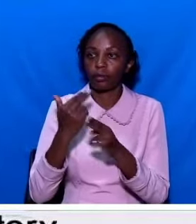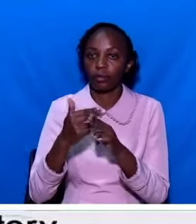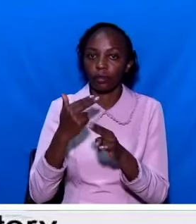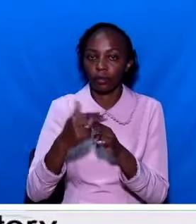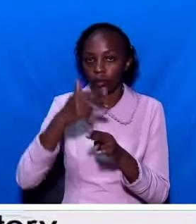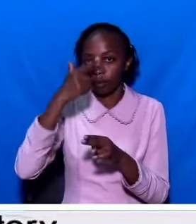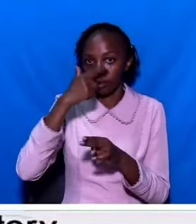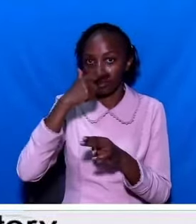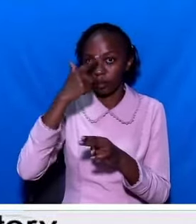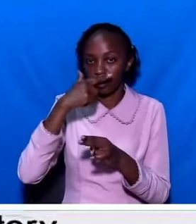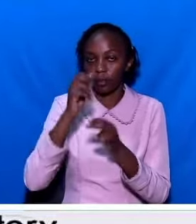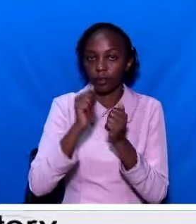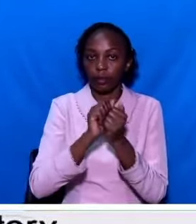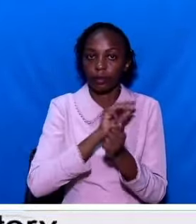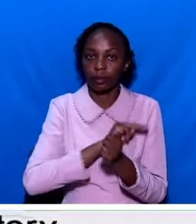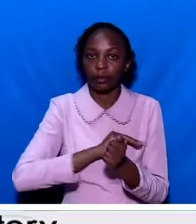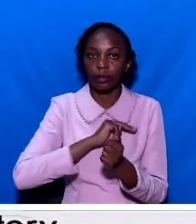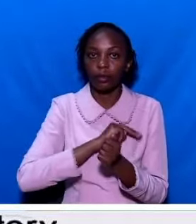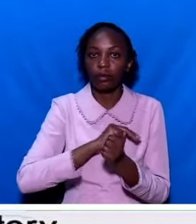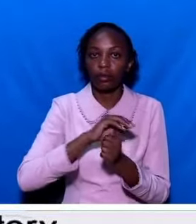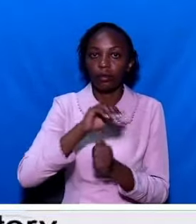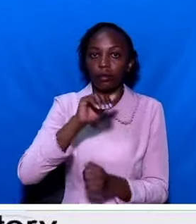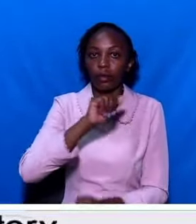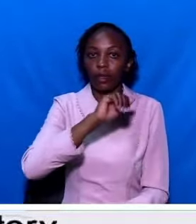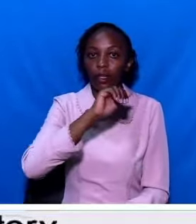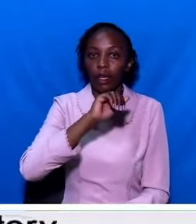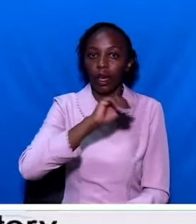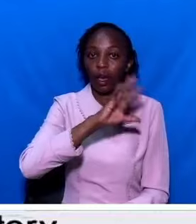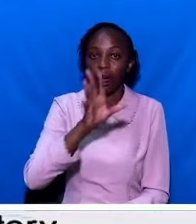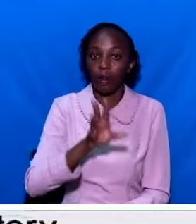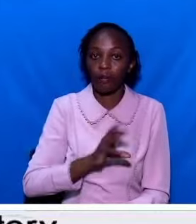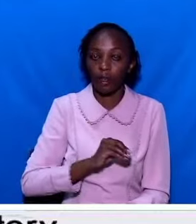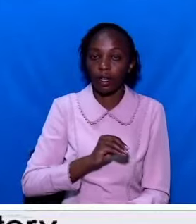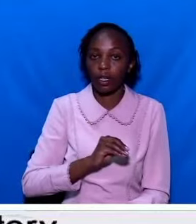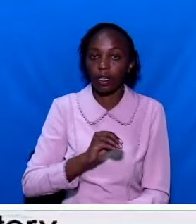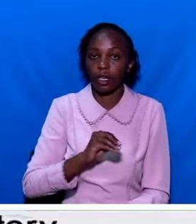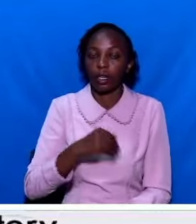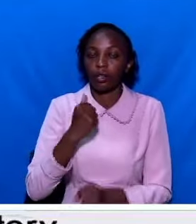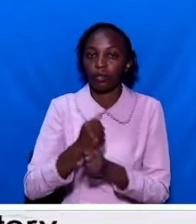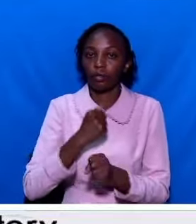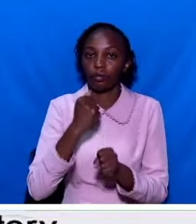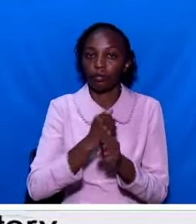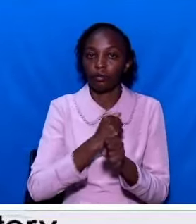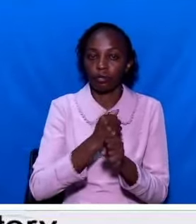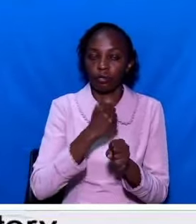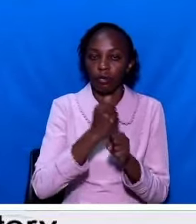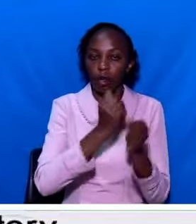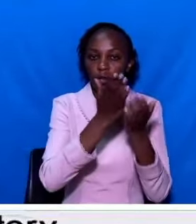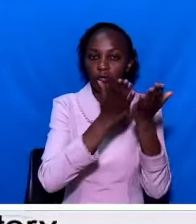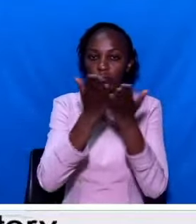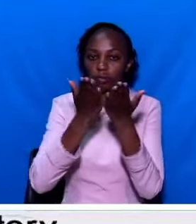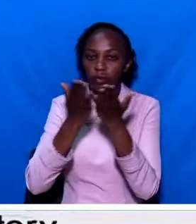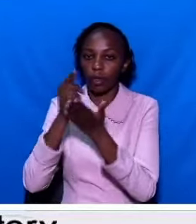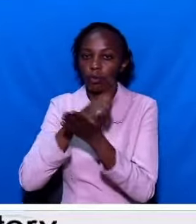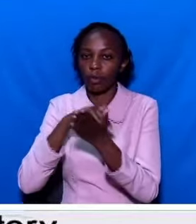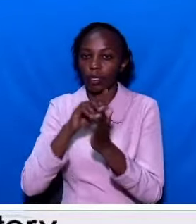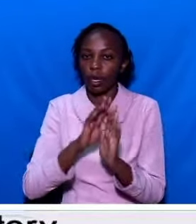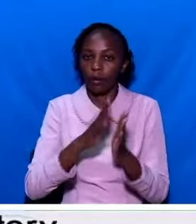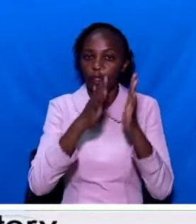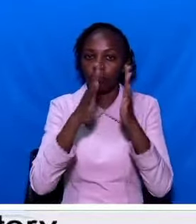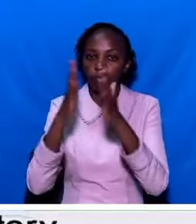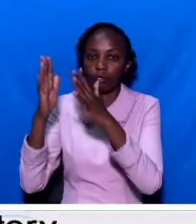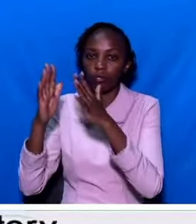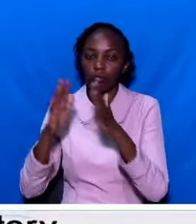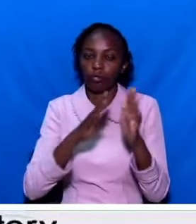Anglicans Missions Africa, doing a lot of outreach. Let's appreciate them with a beautiful hand.